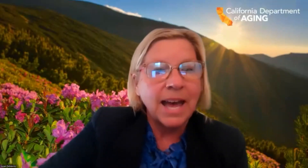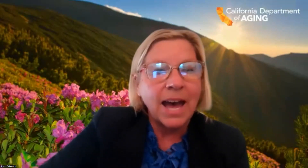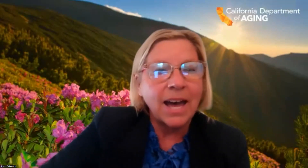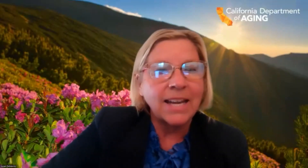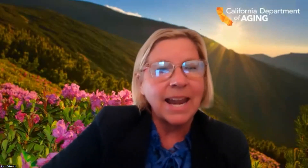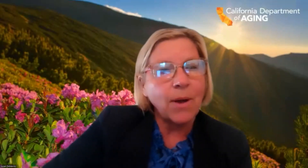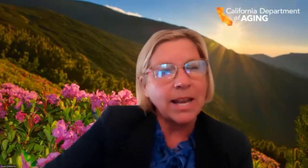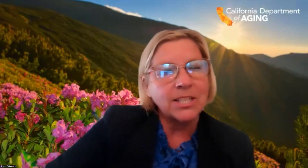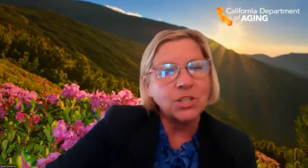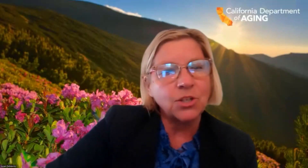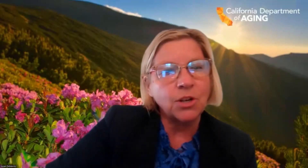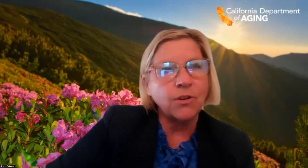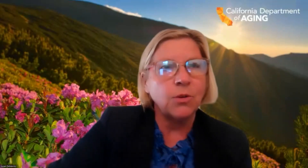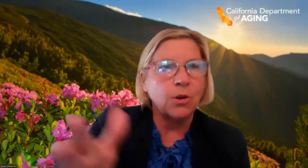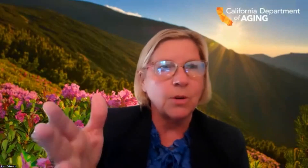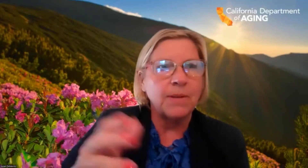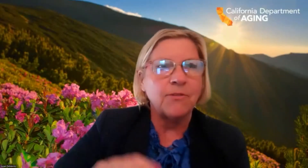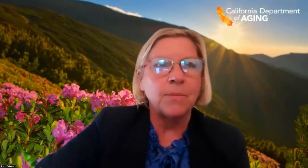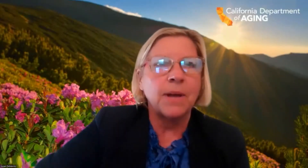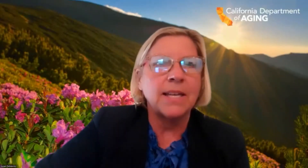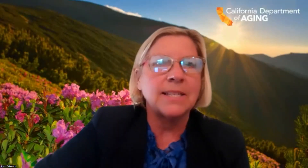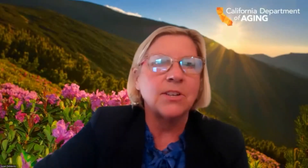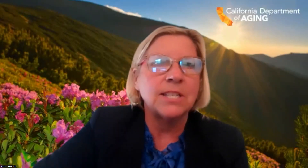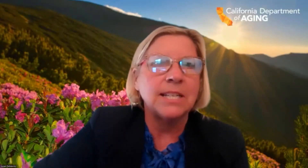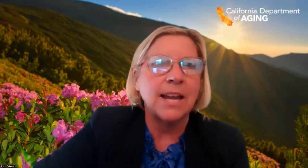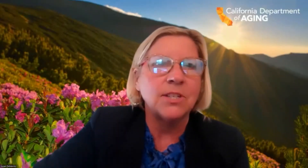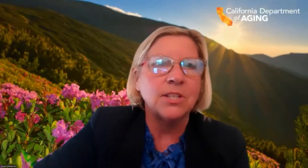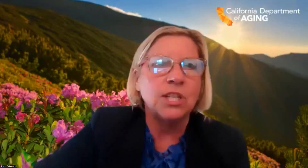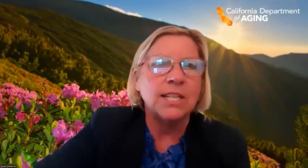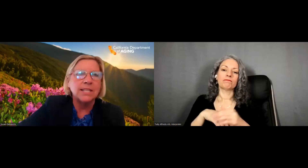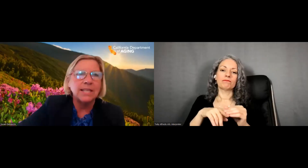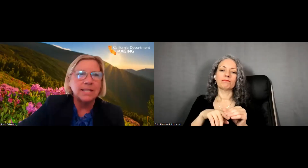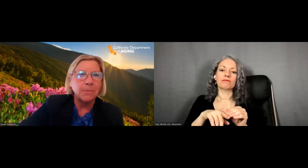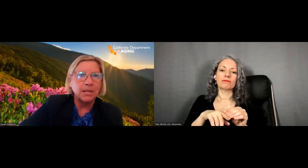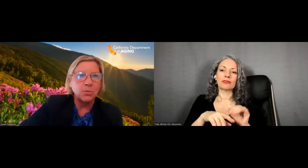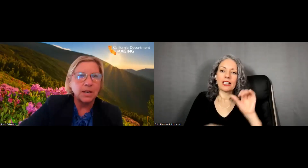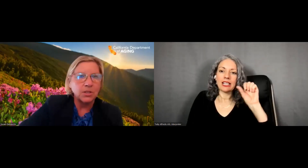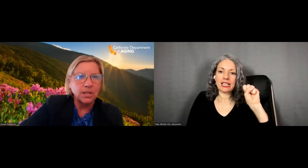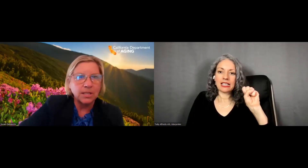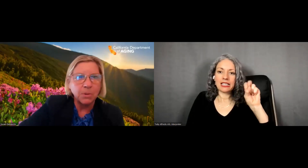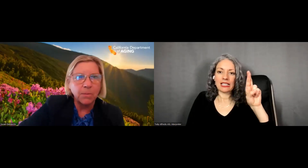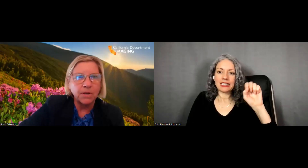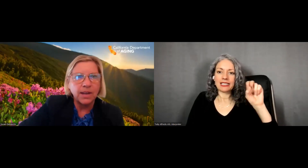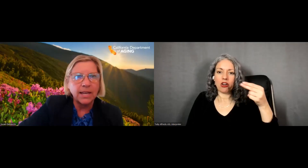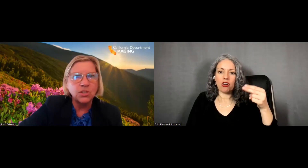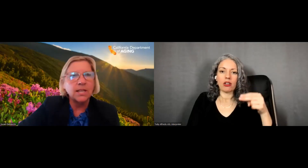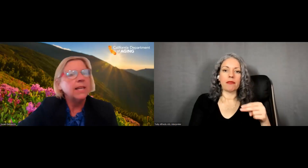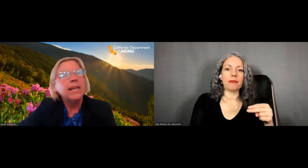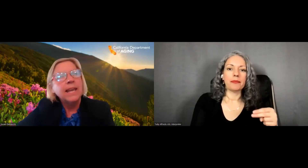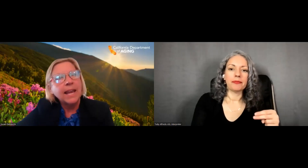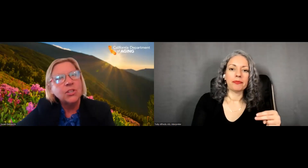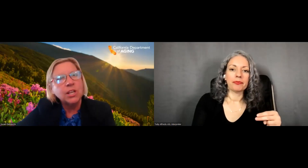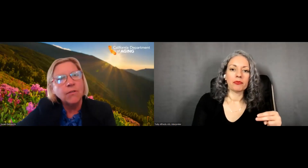you. Now I'd like to turn it over. You heard a bit from Sarah Steenhausen. She is the Deputy Director at the Department of